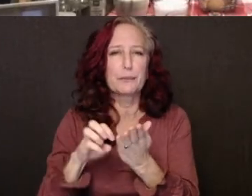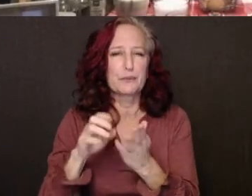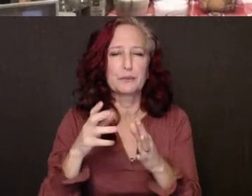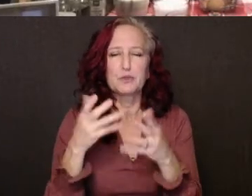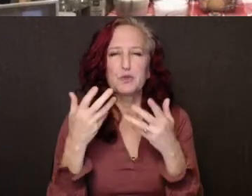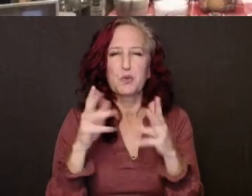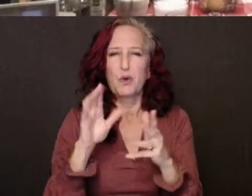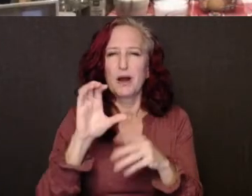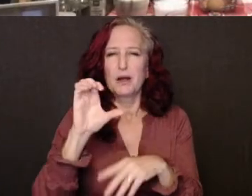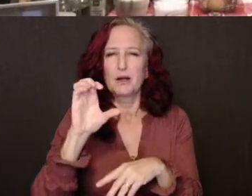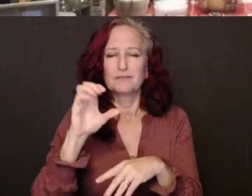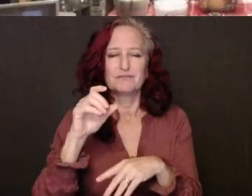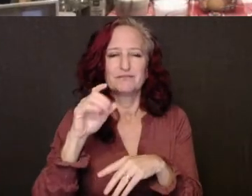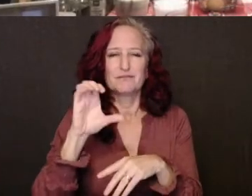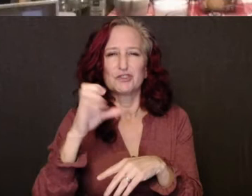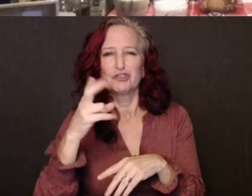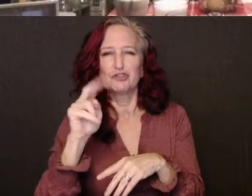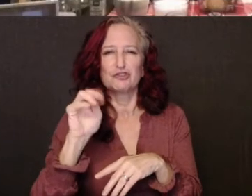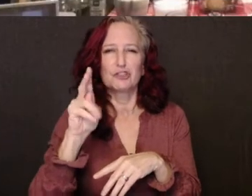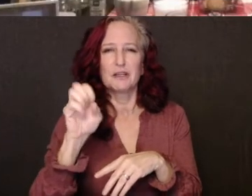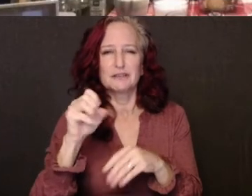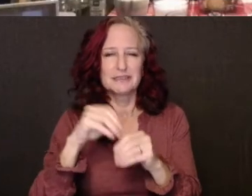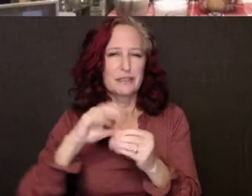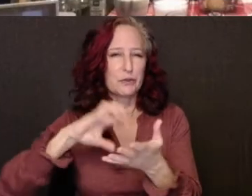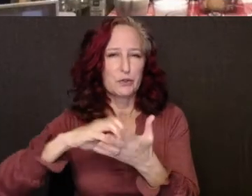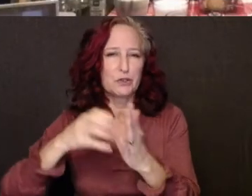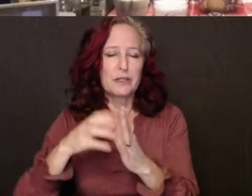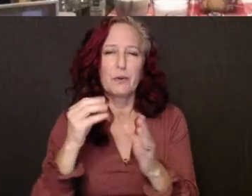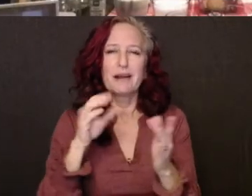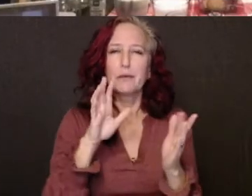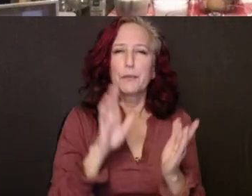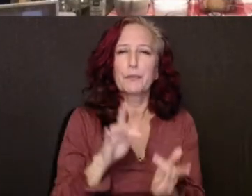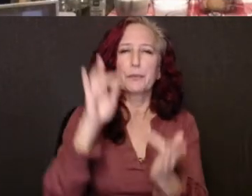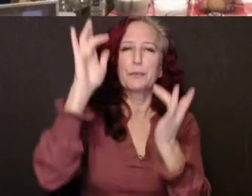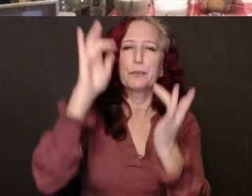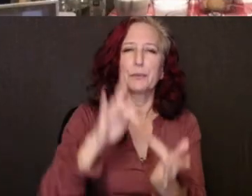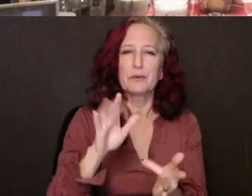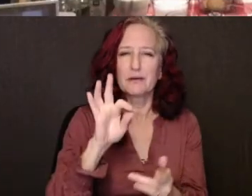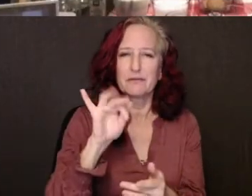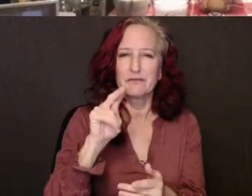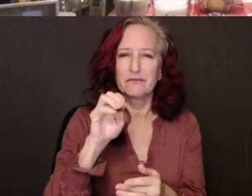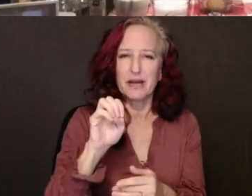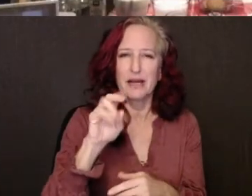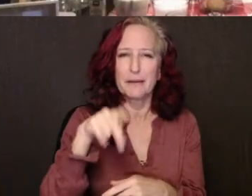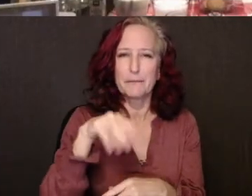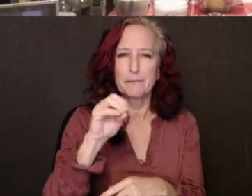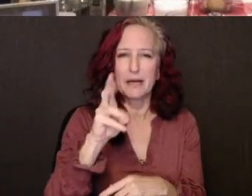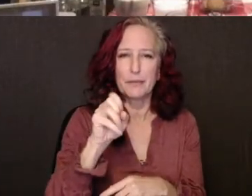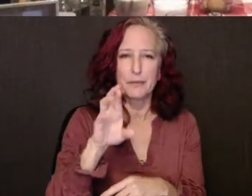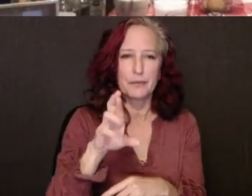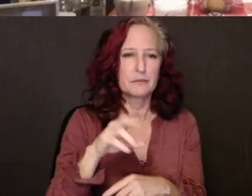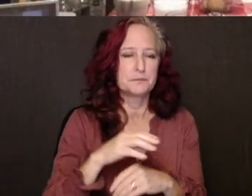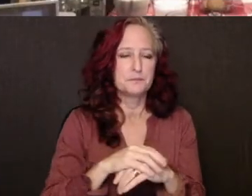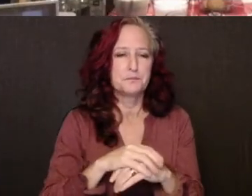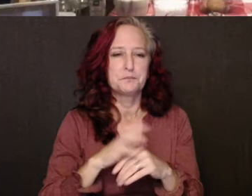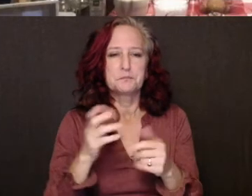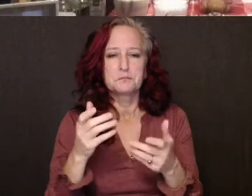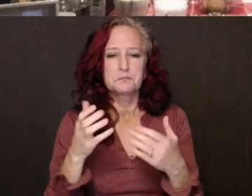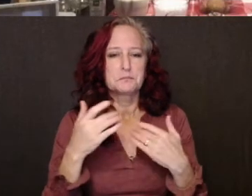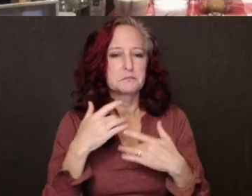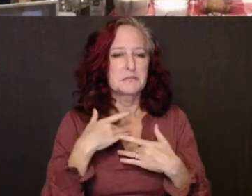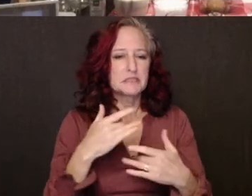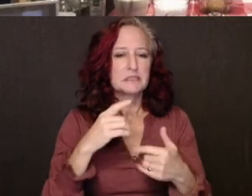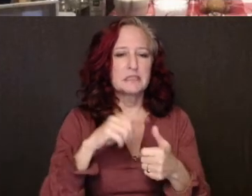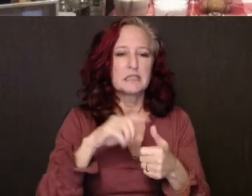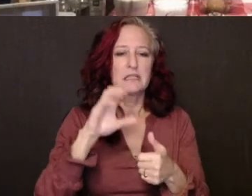And I think that's really easy to get even in your local grocery stores. My only recommendation would be to kind of grind it into